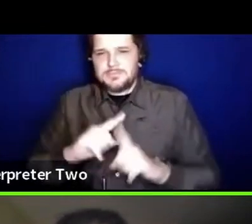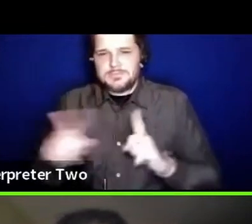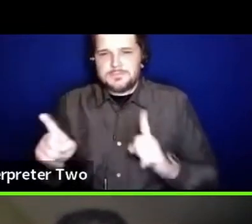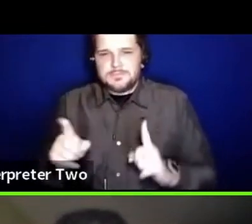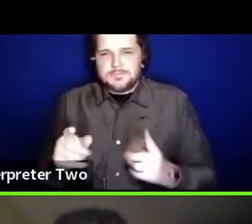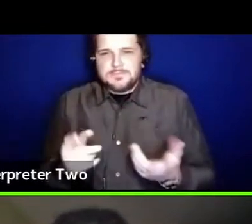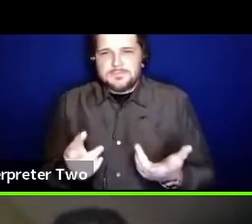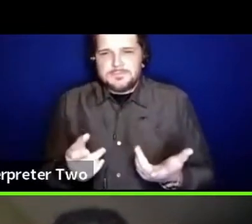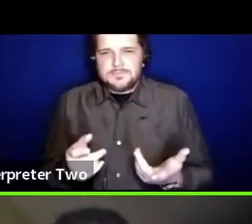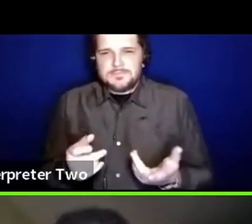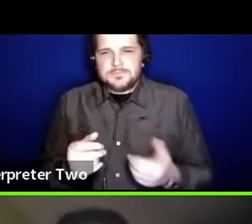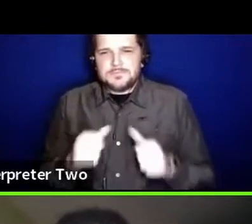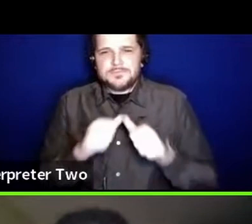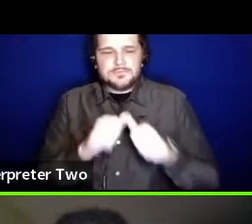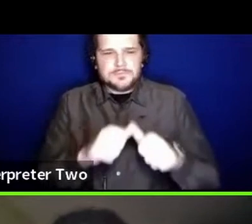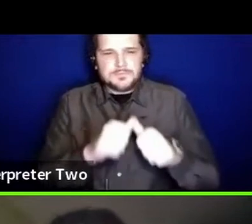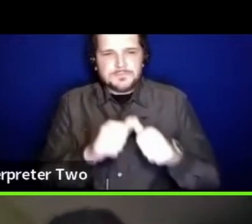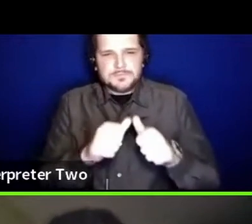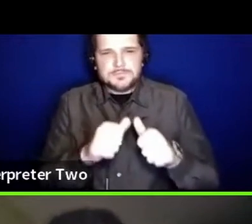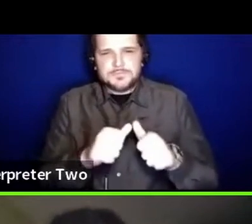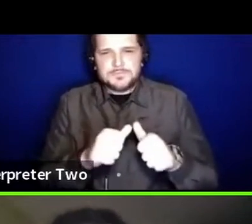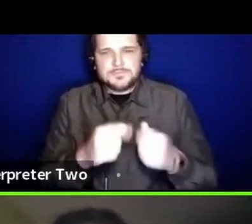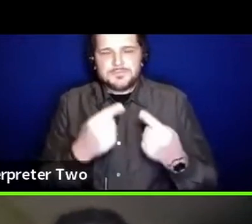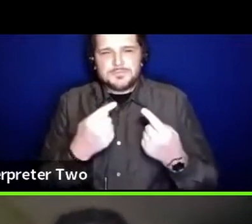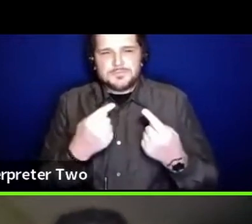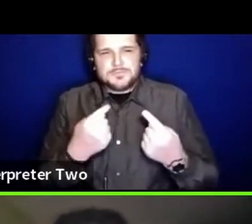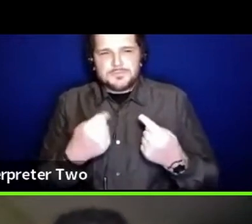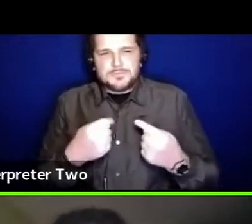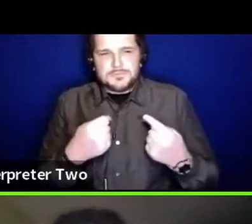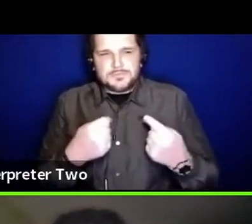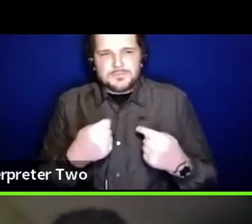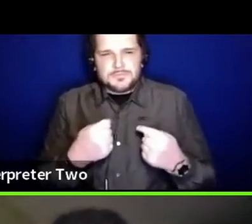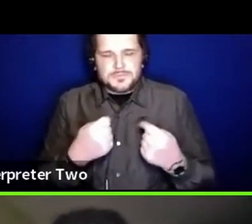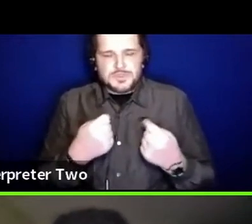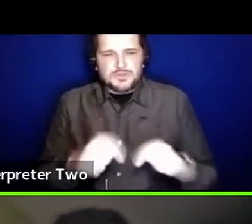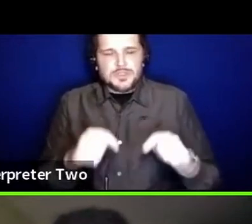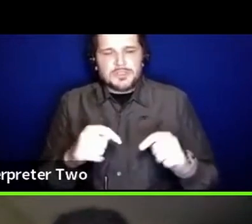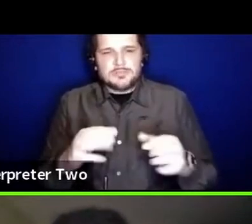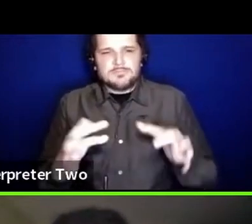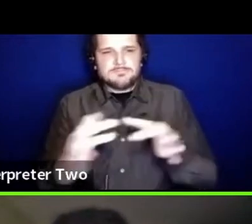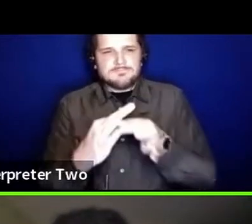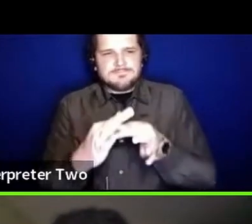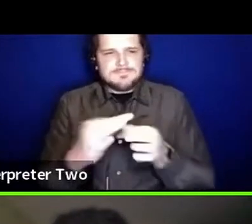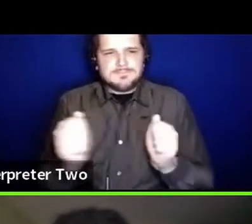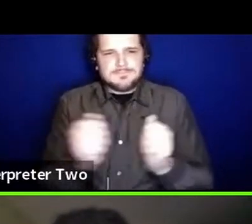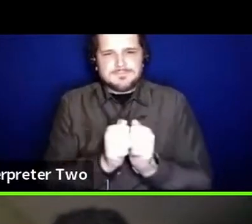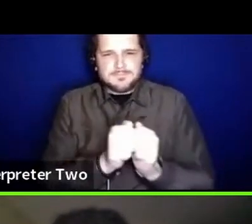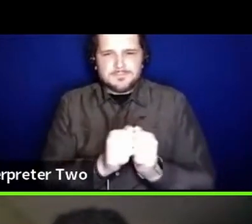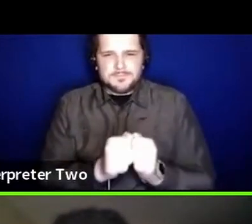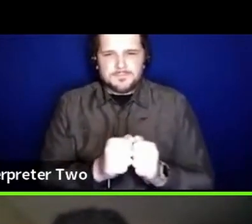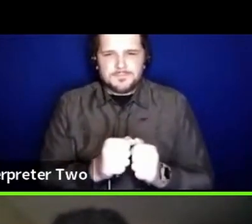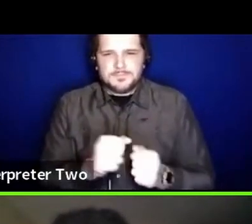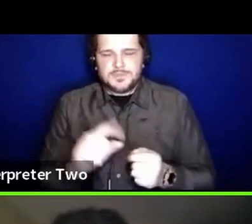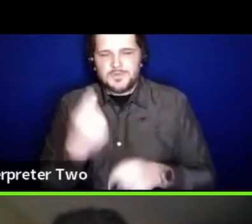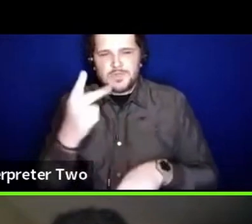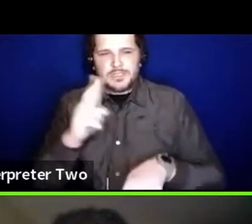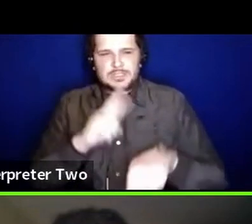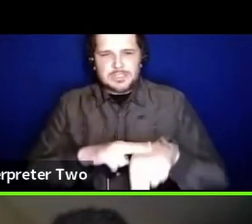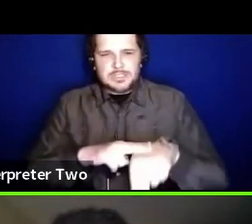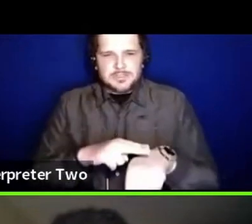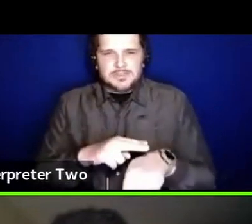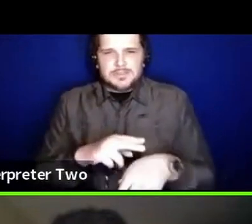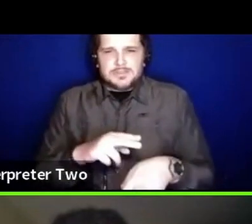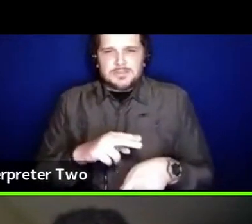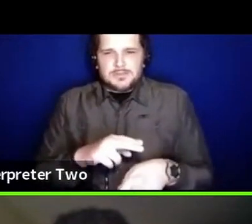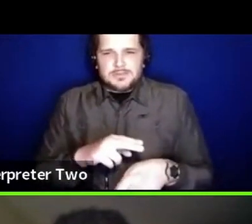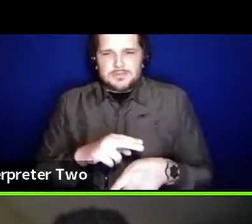as continually trying to be in solidarity with First Nation Métis or